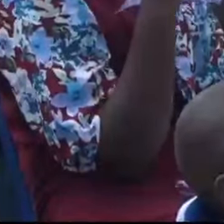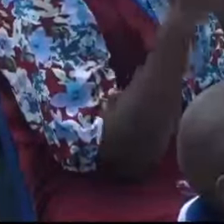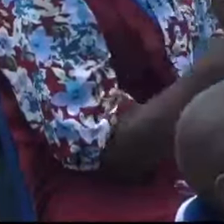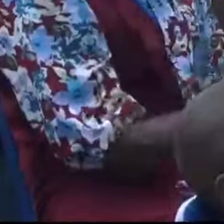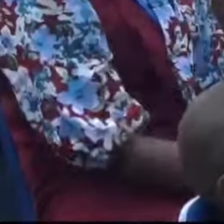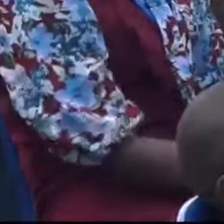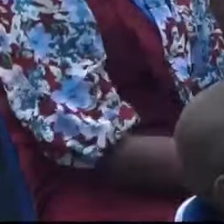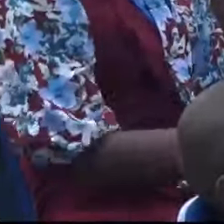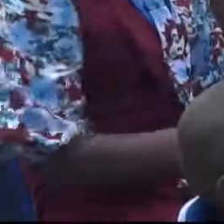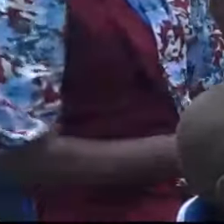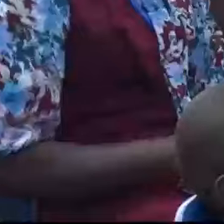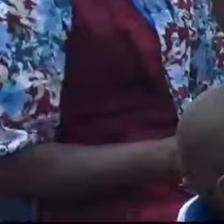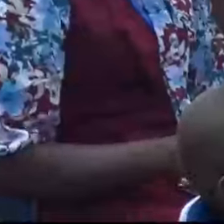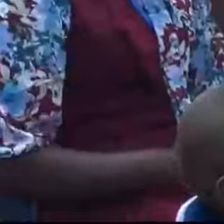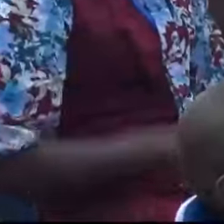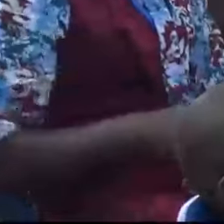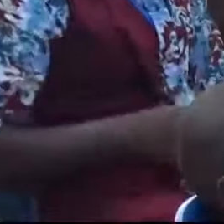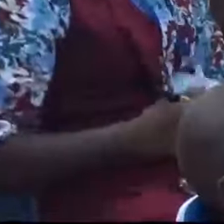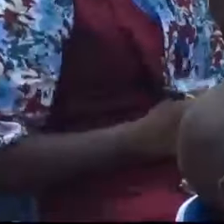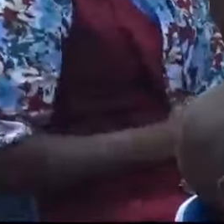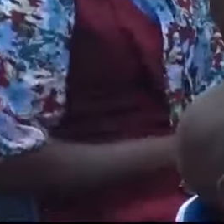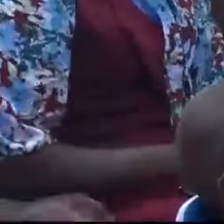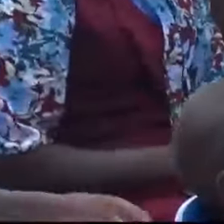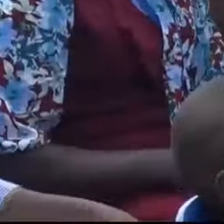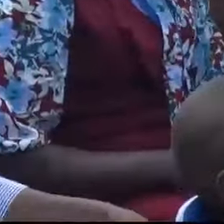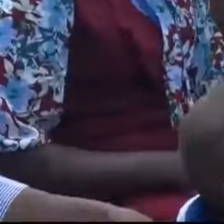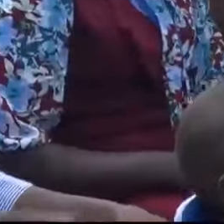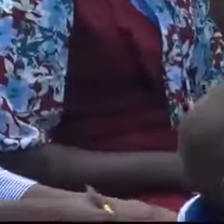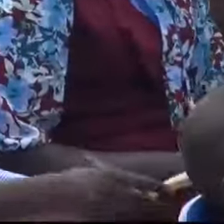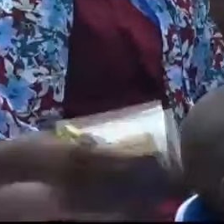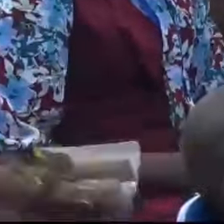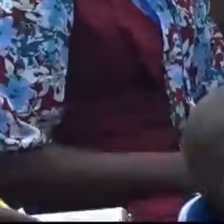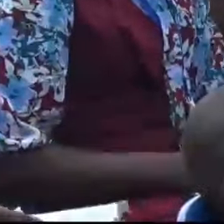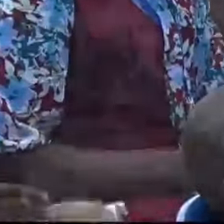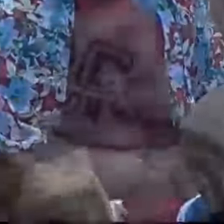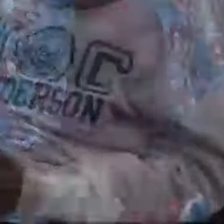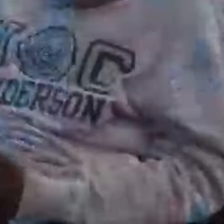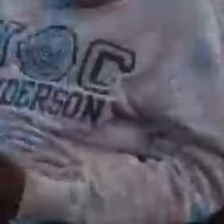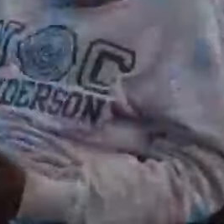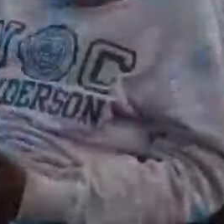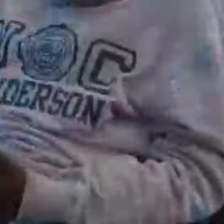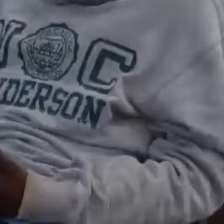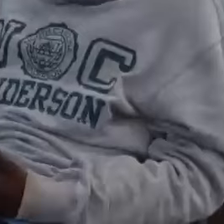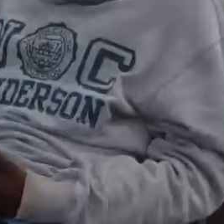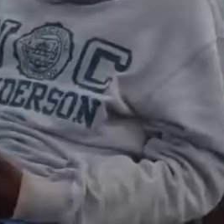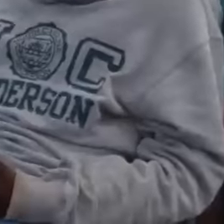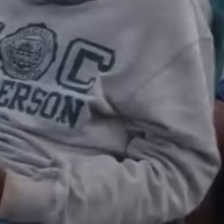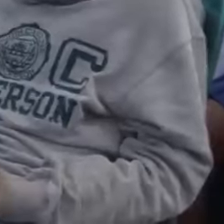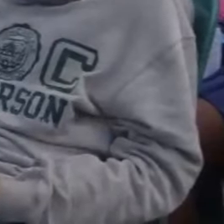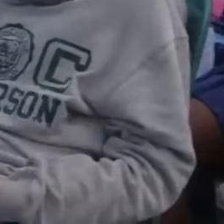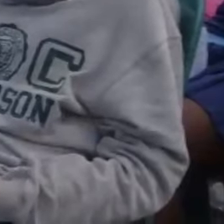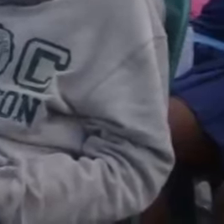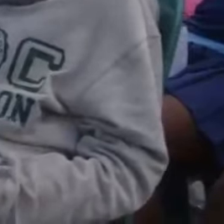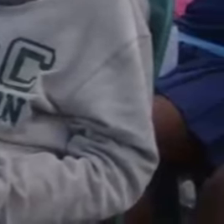at Colossians chapter 1. And I'm reading from verse 13. Colossians chapter 1. And we're reading